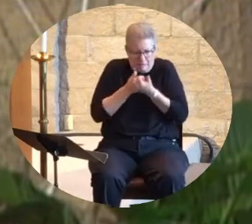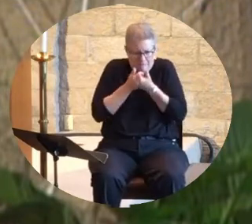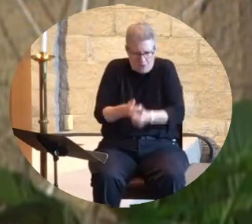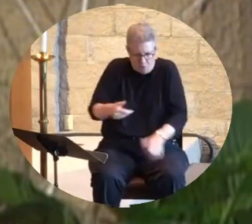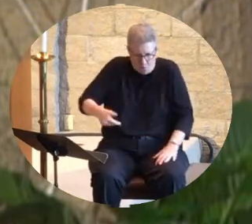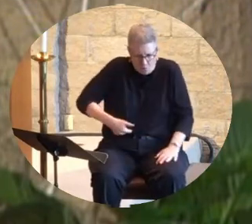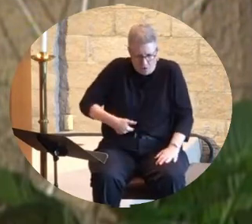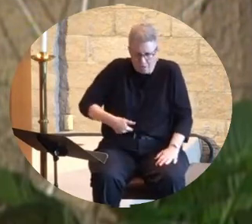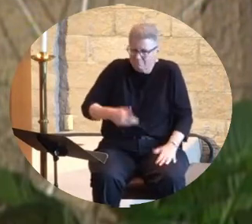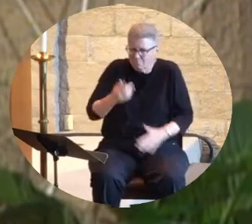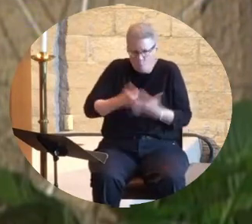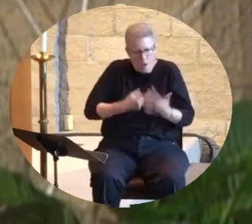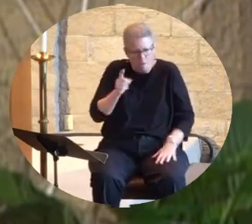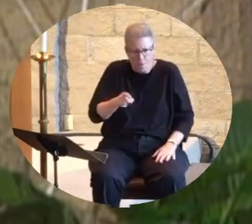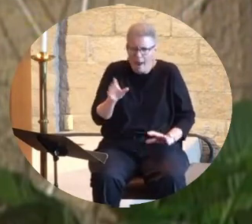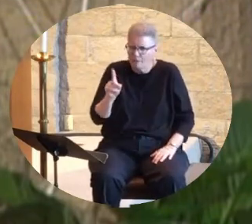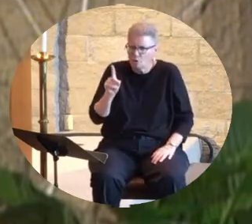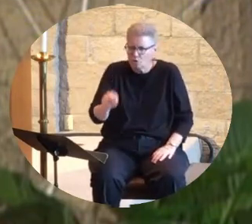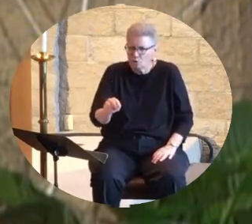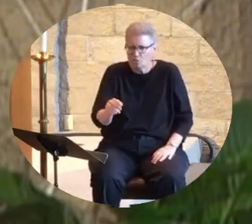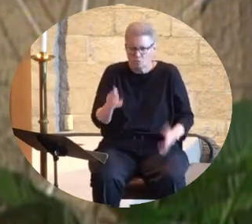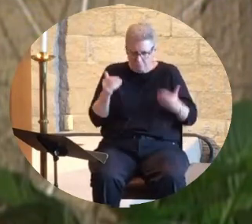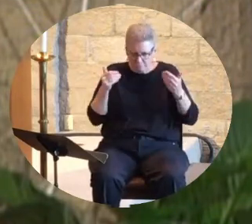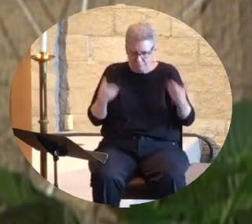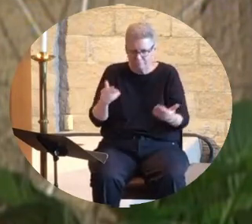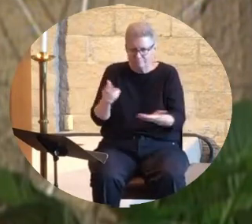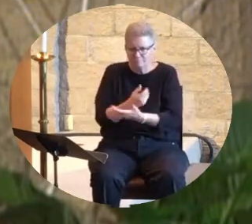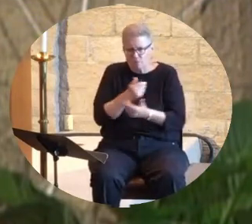do. And we go and we do it.